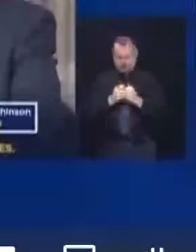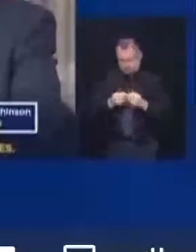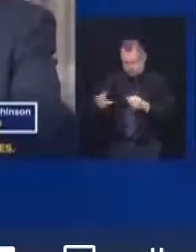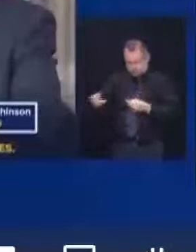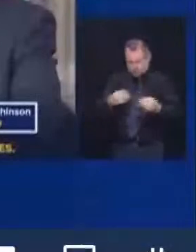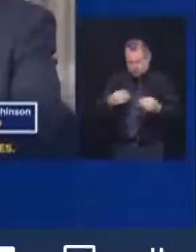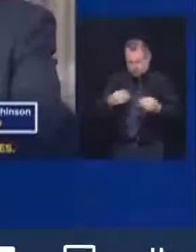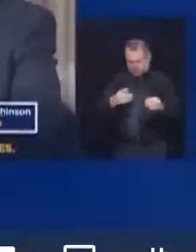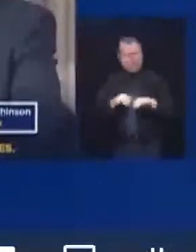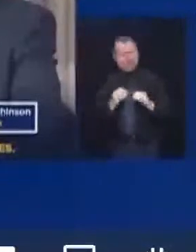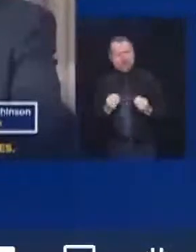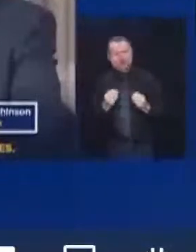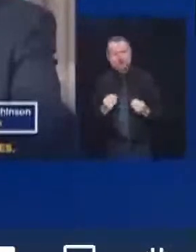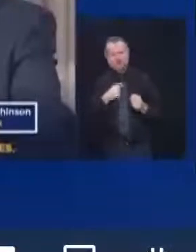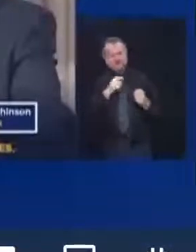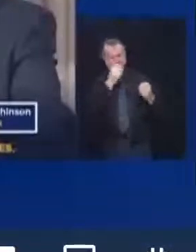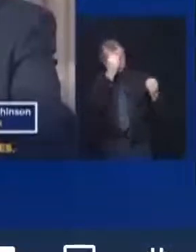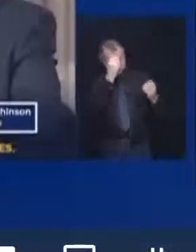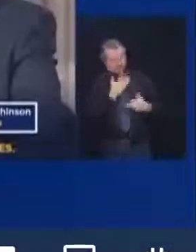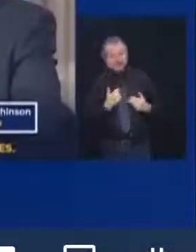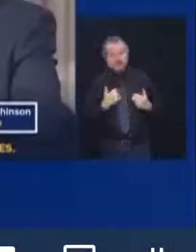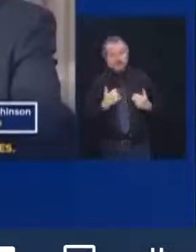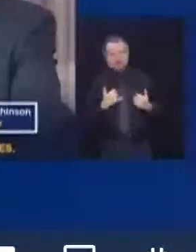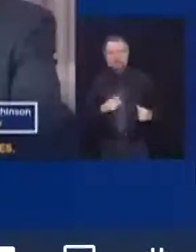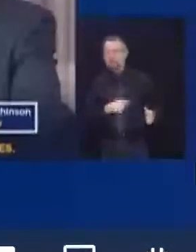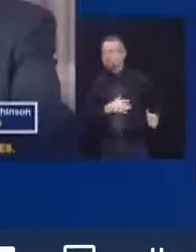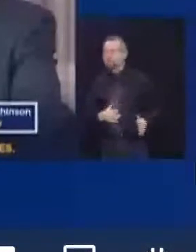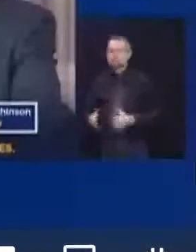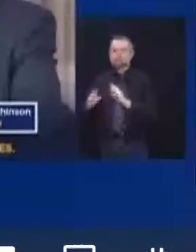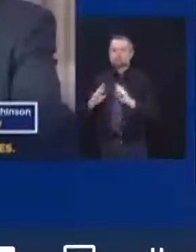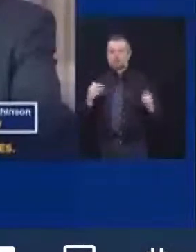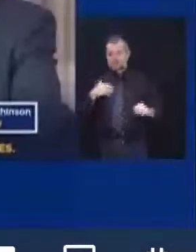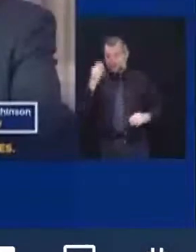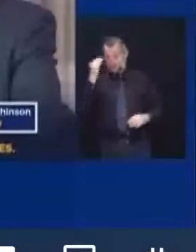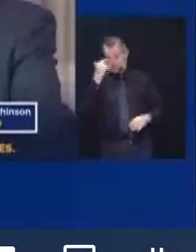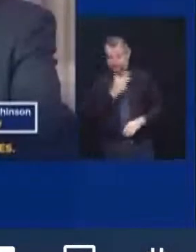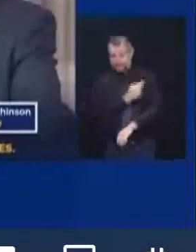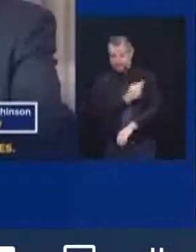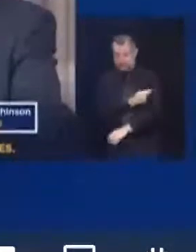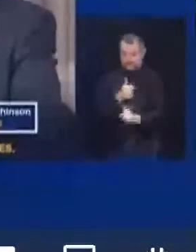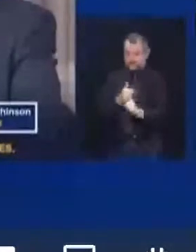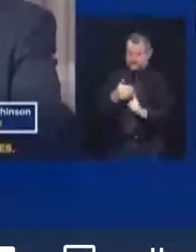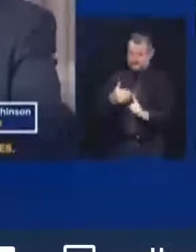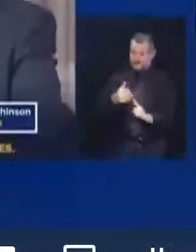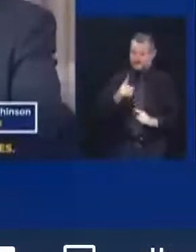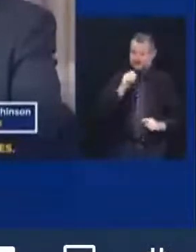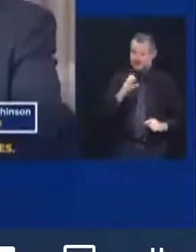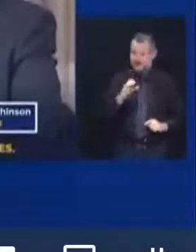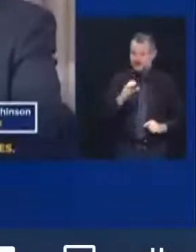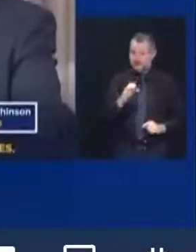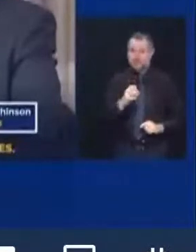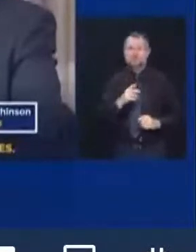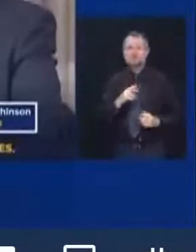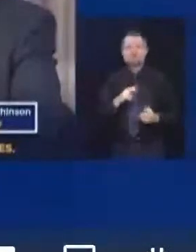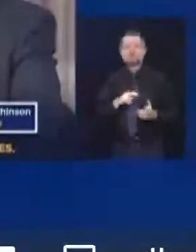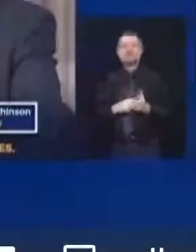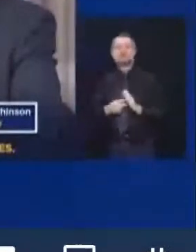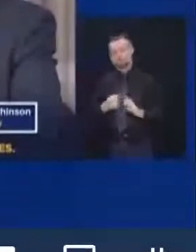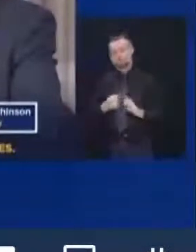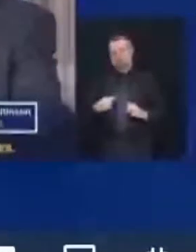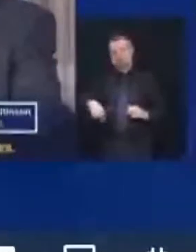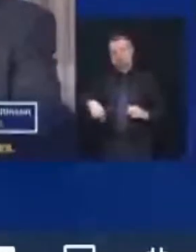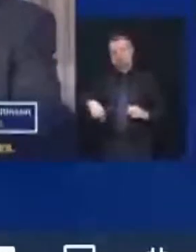need to know that now, because if you're talking about a vaccine in December, we have what? Matter